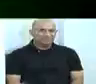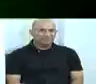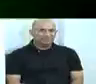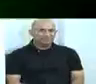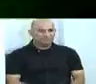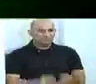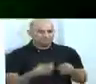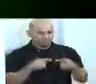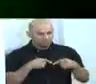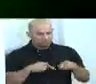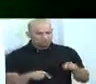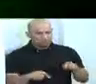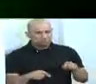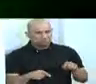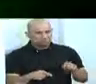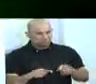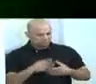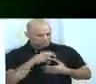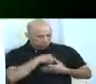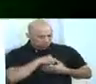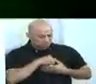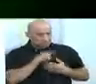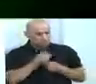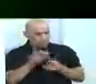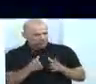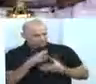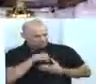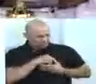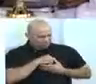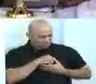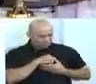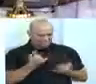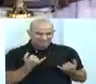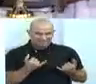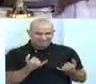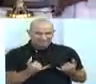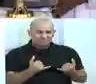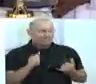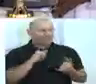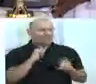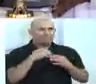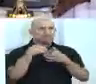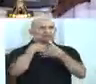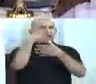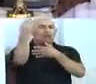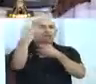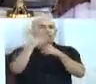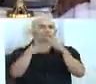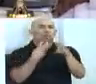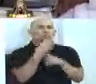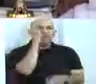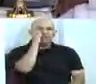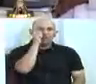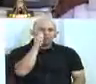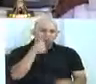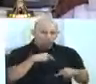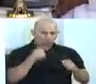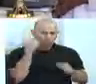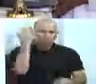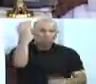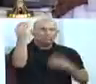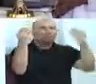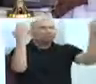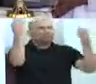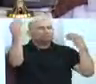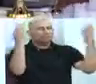as we take a little justice in our hearts this morning, let us take the same justice back out into the world each and every day as we go into the